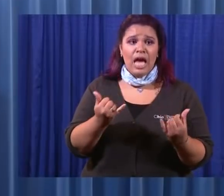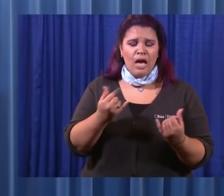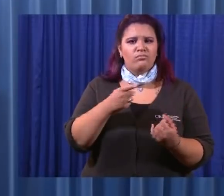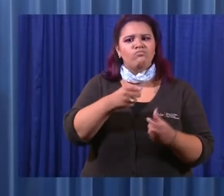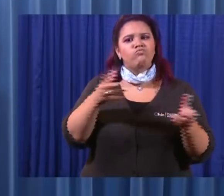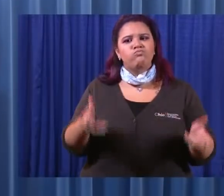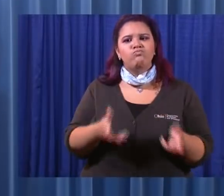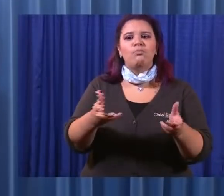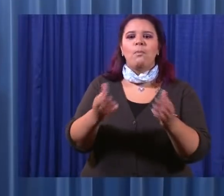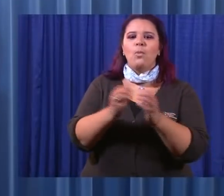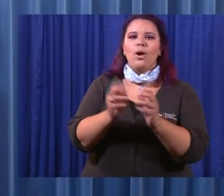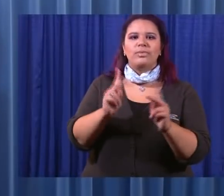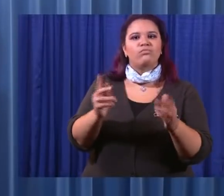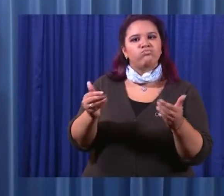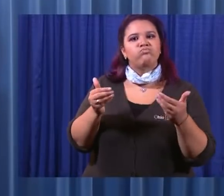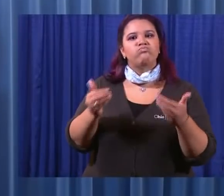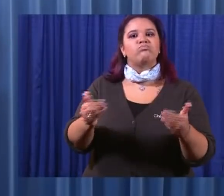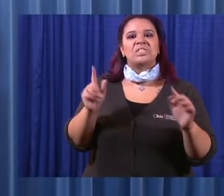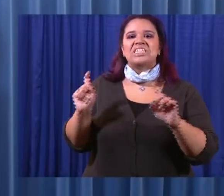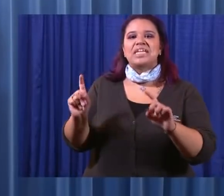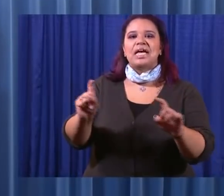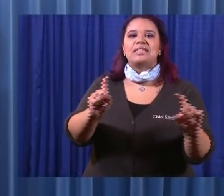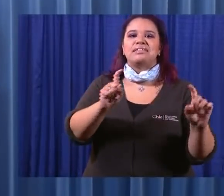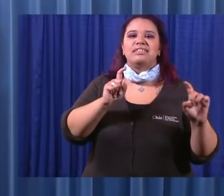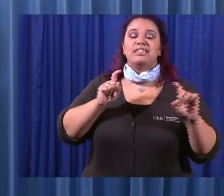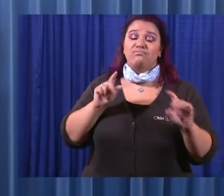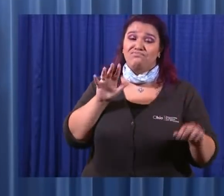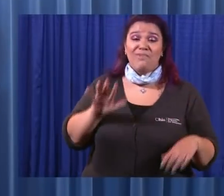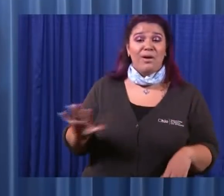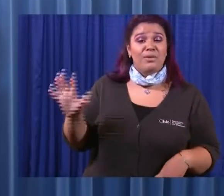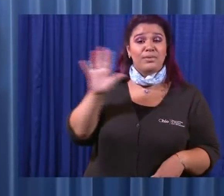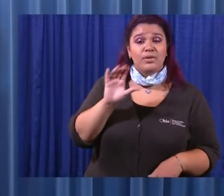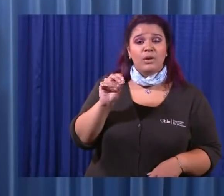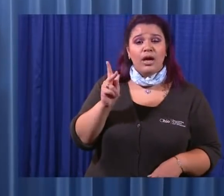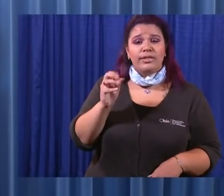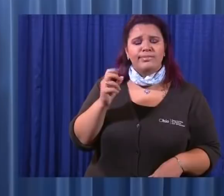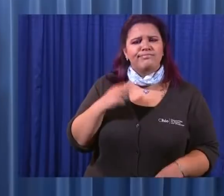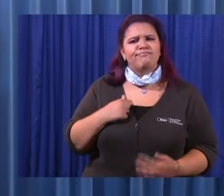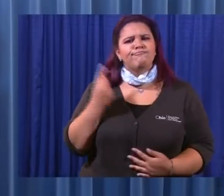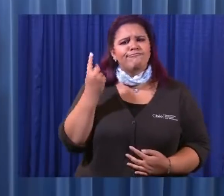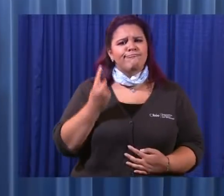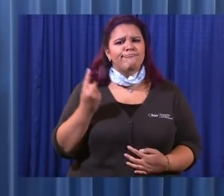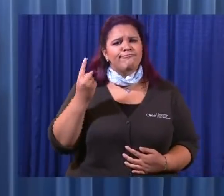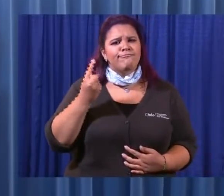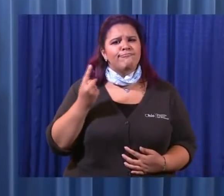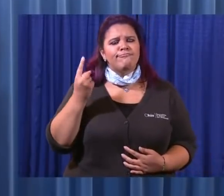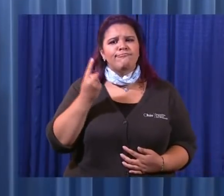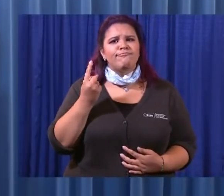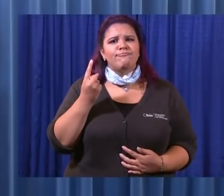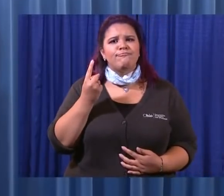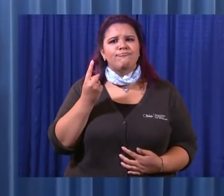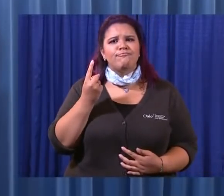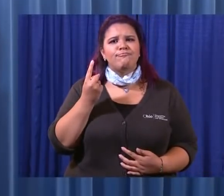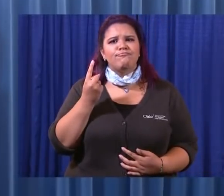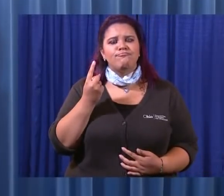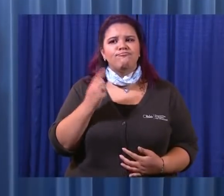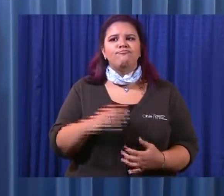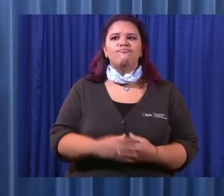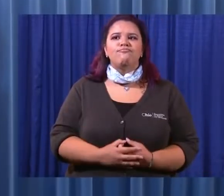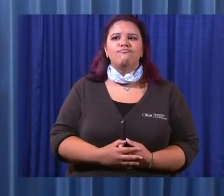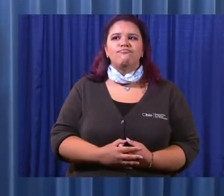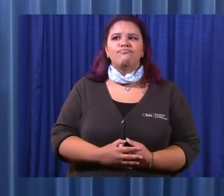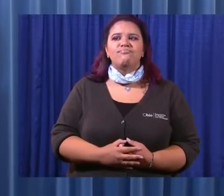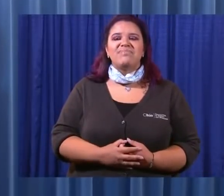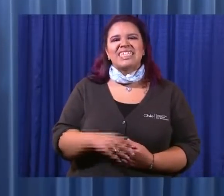and trying to ramp up the number of testing around Ohio, have you given any more thought into looking into better data as